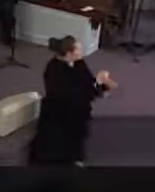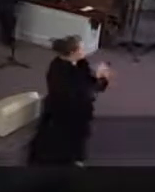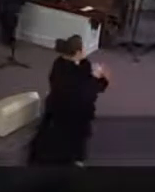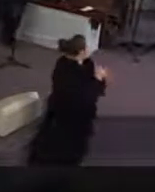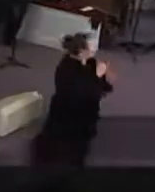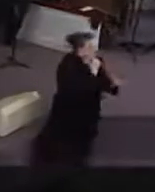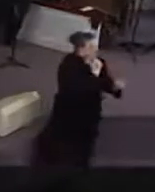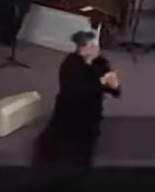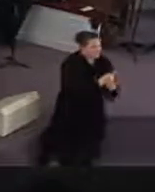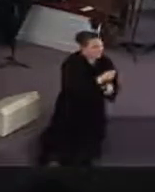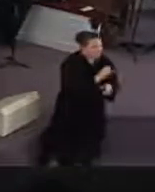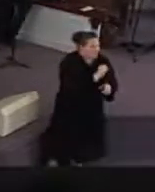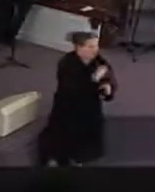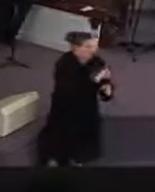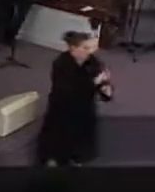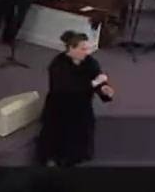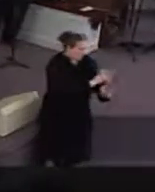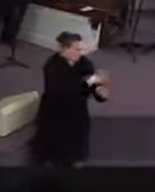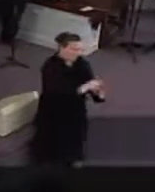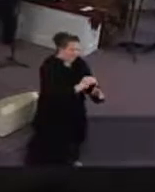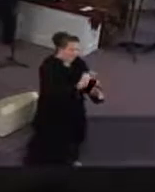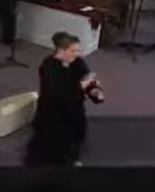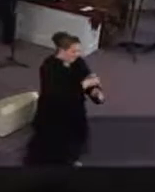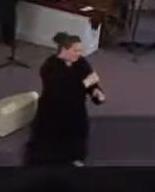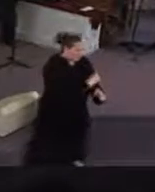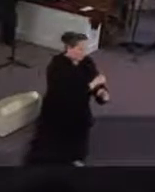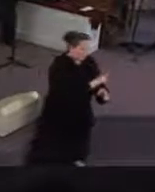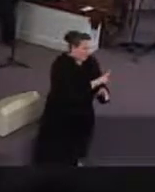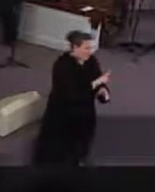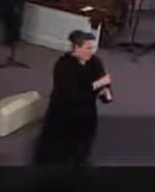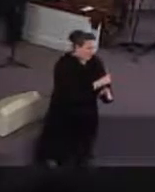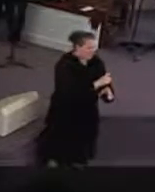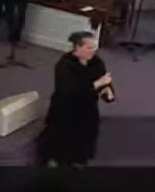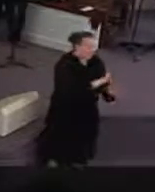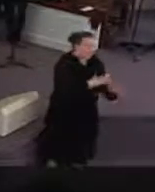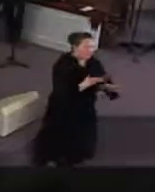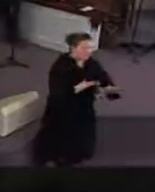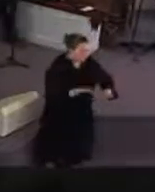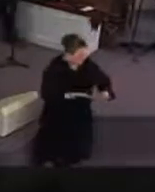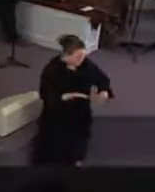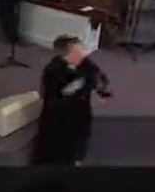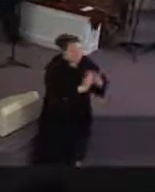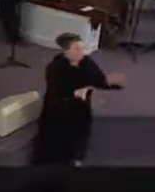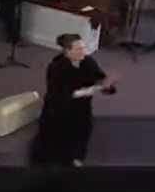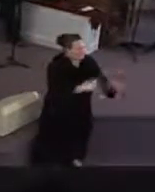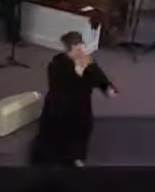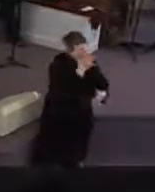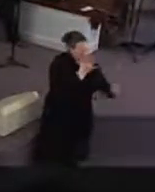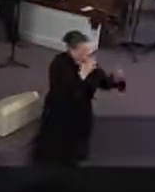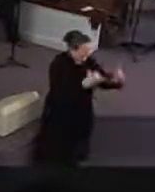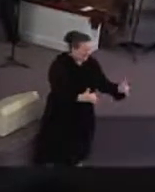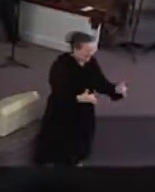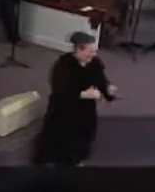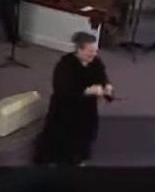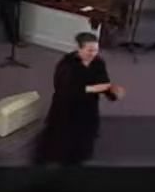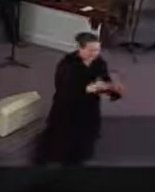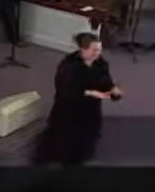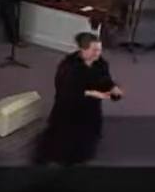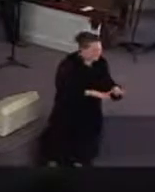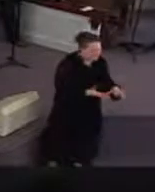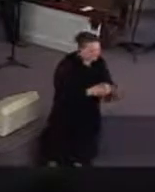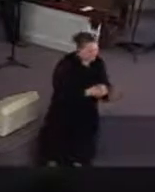is sick today. I think we ought to pray for them as we come to a close today. But appreciate our music team